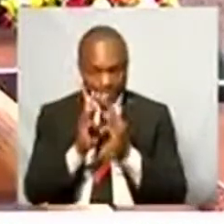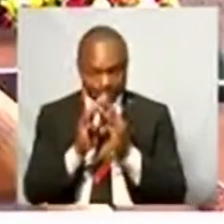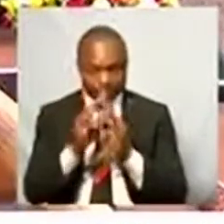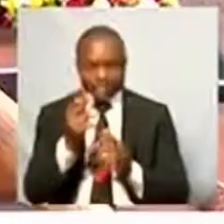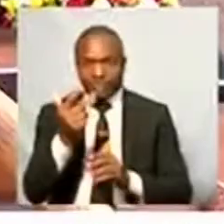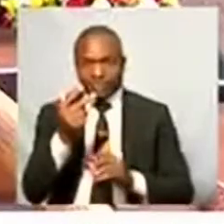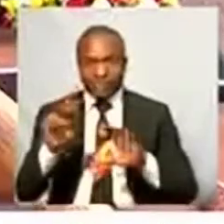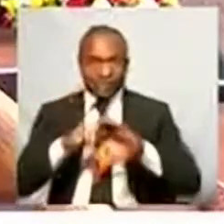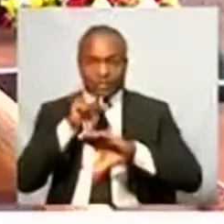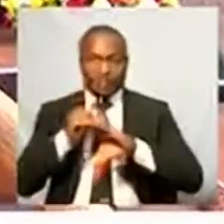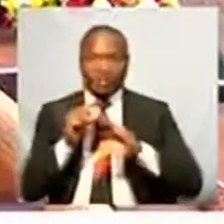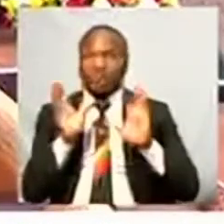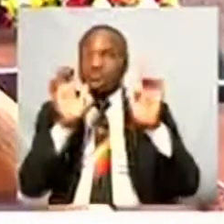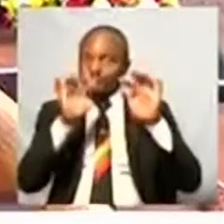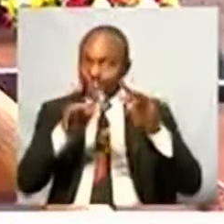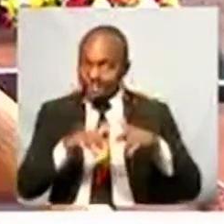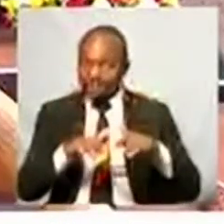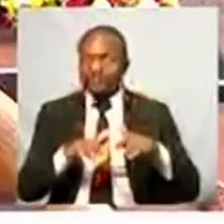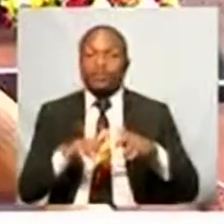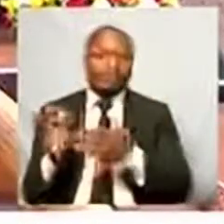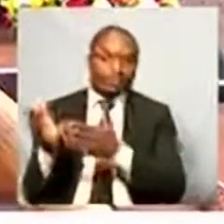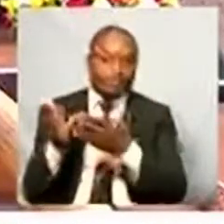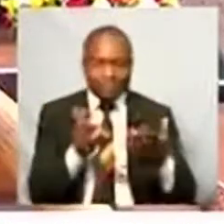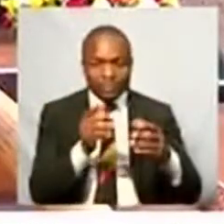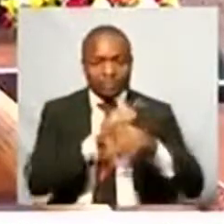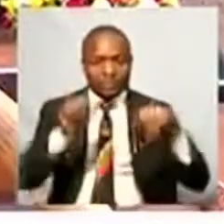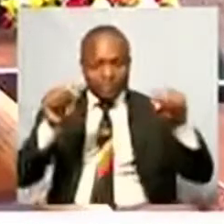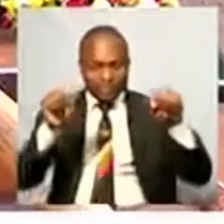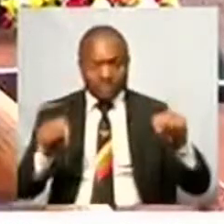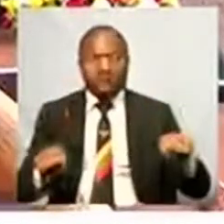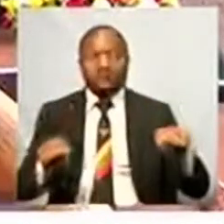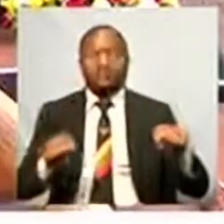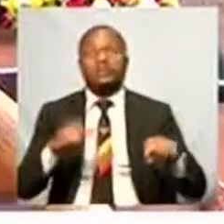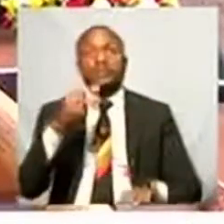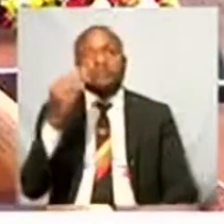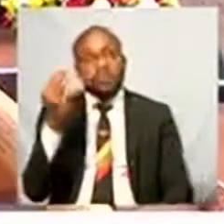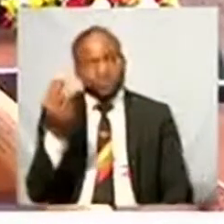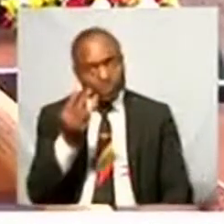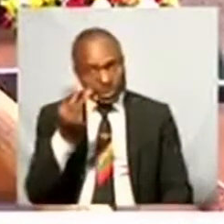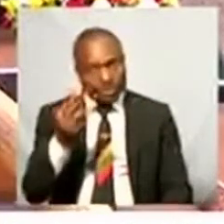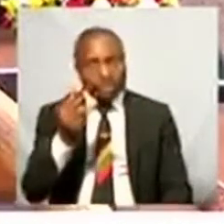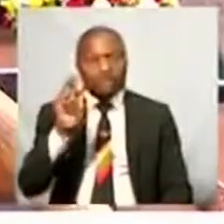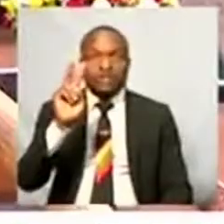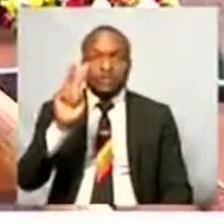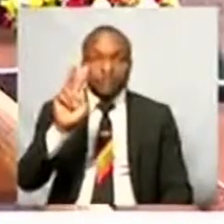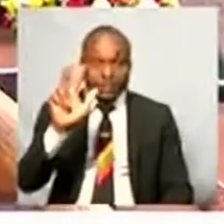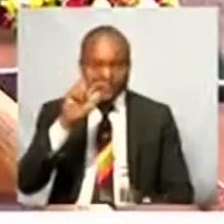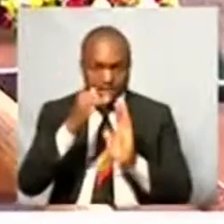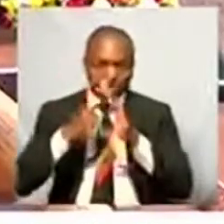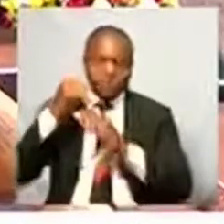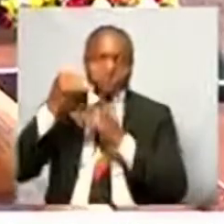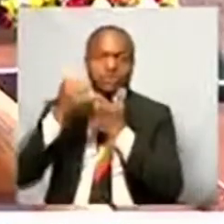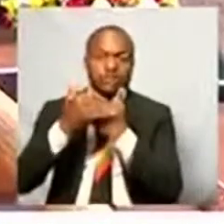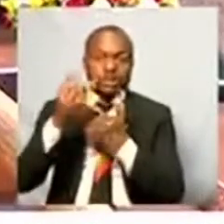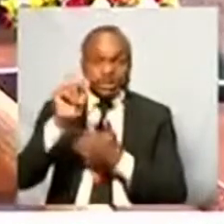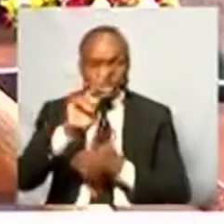the 13th National Assembly, laid on the table of the House on Wednesday, 23rd